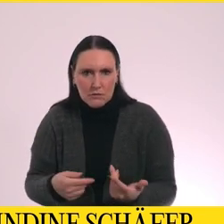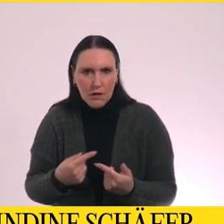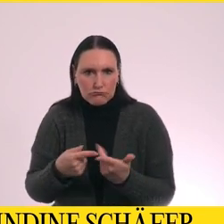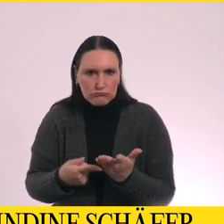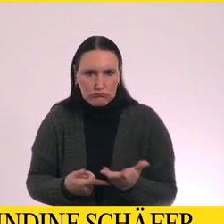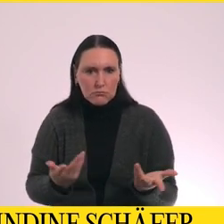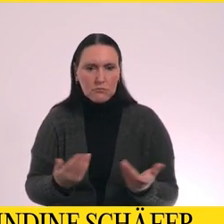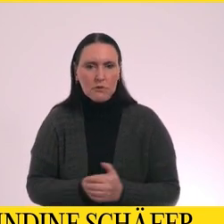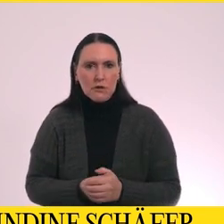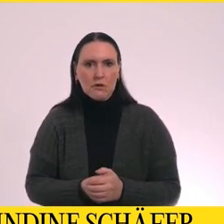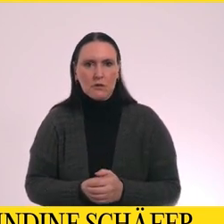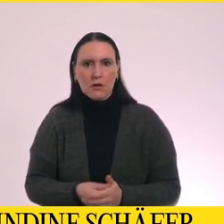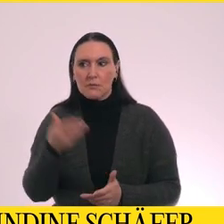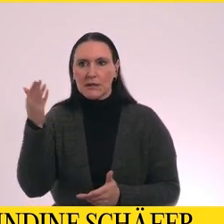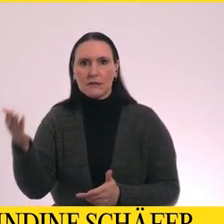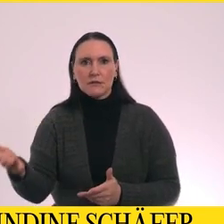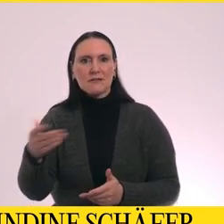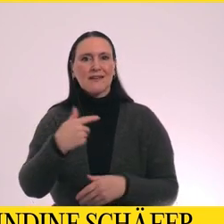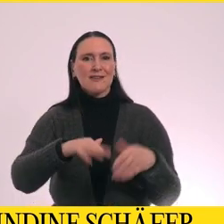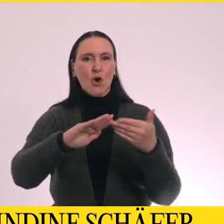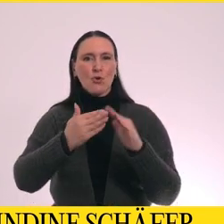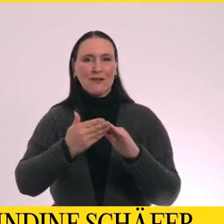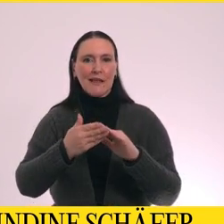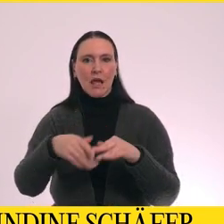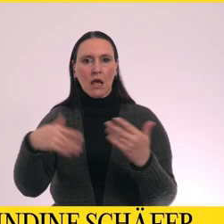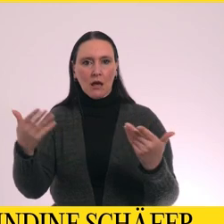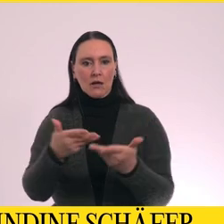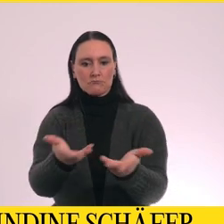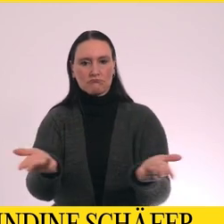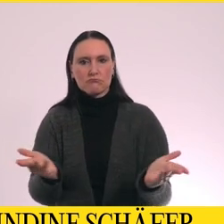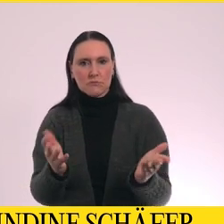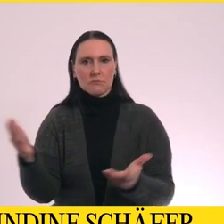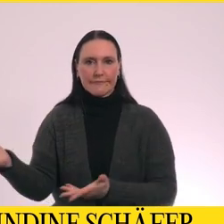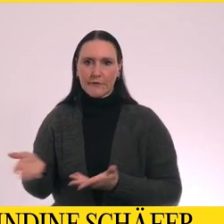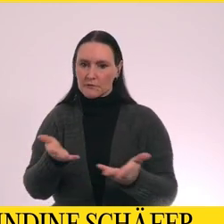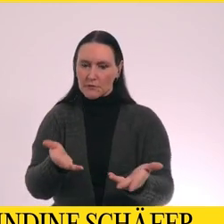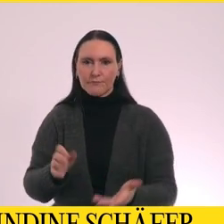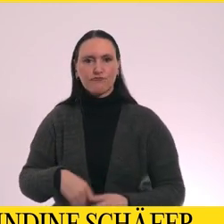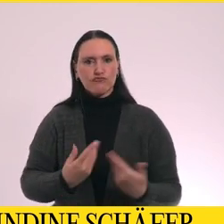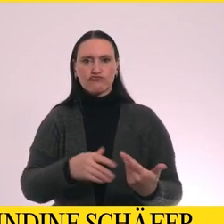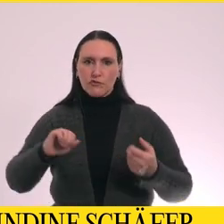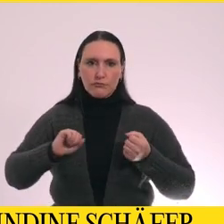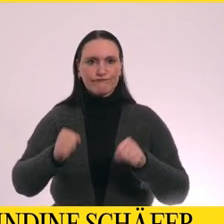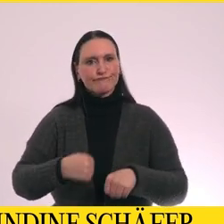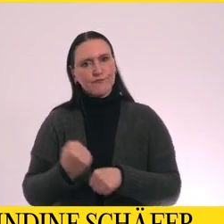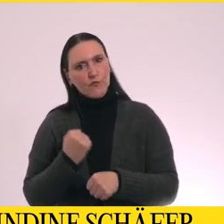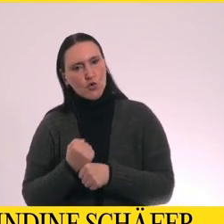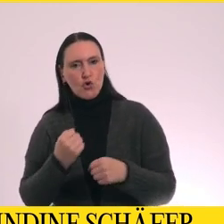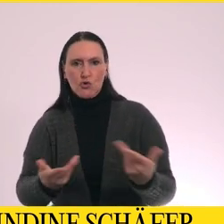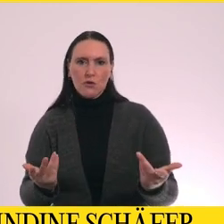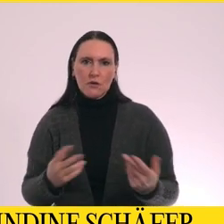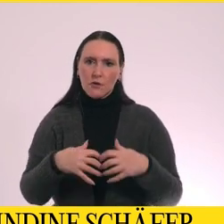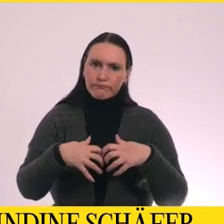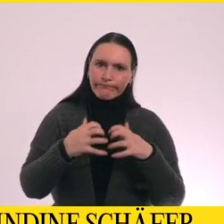having a space that enables public access and caregiving as a sort of kind of pre-establishment of a